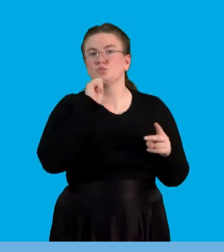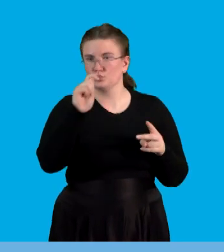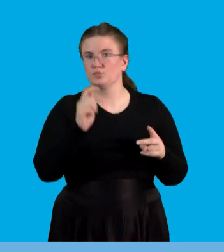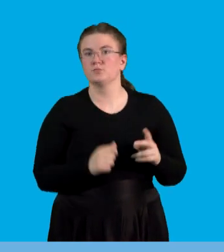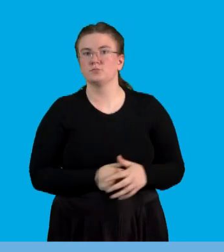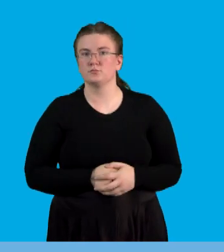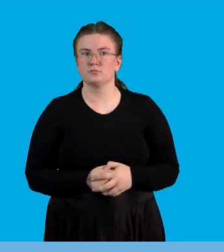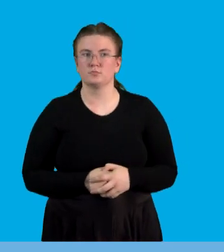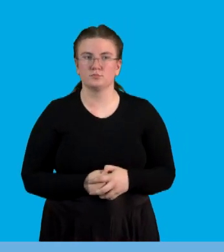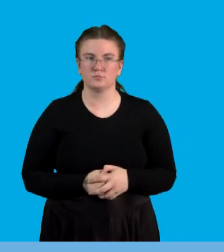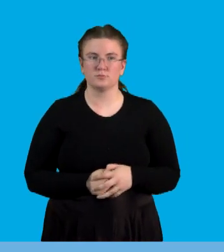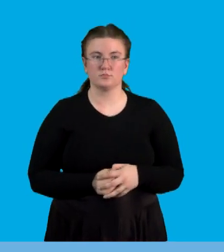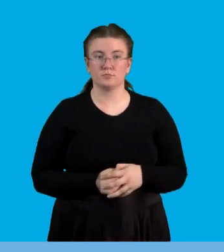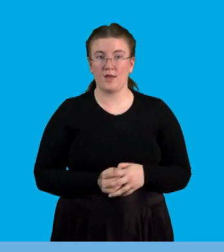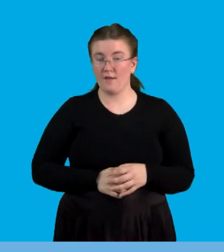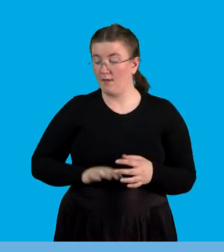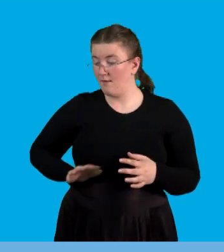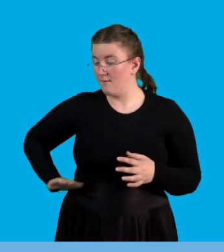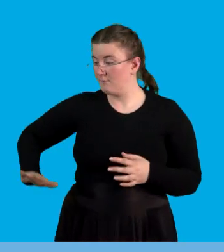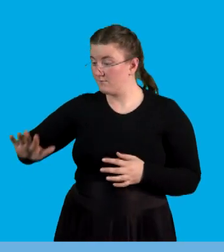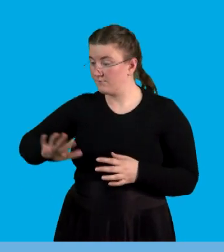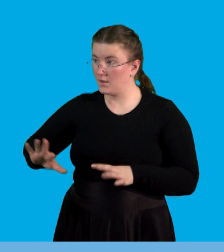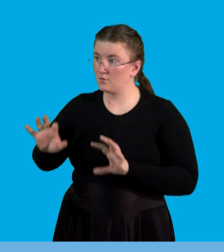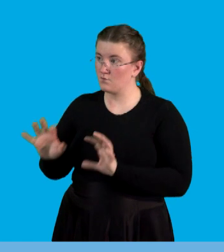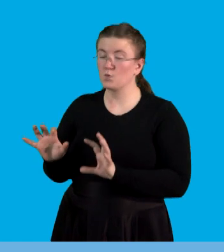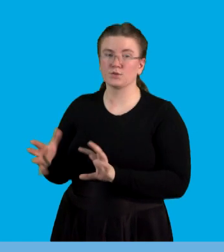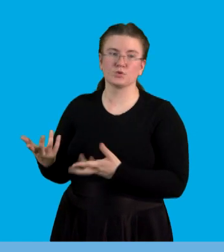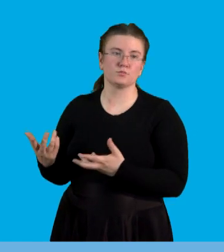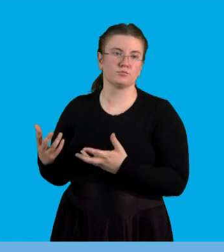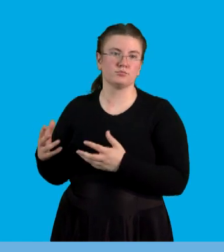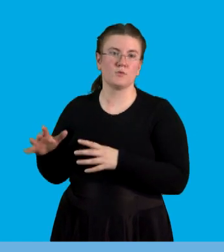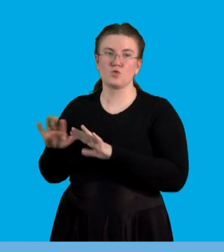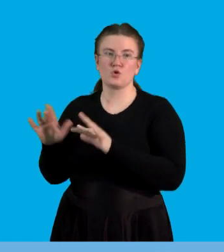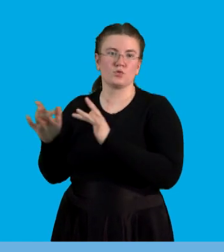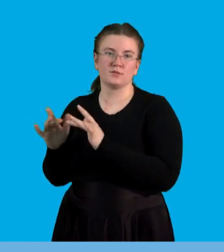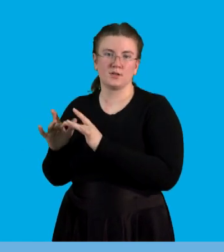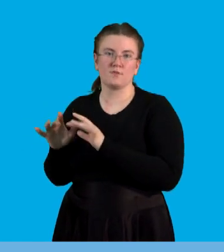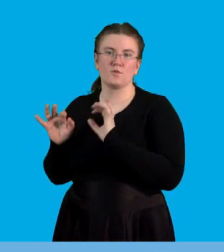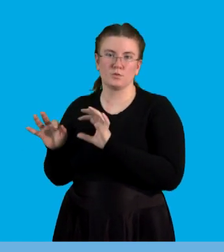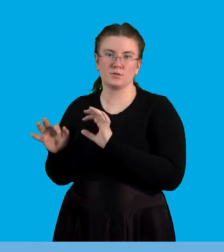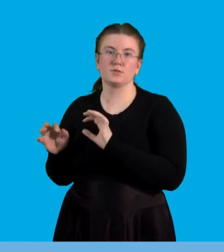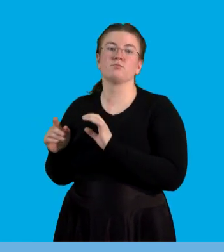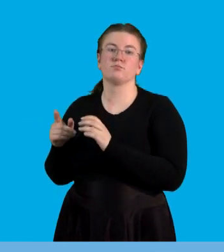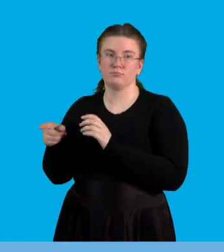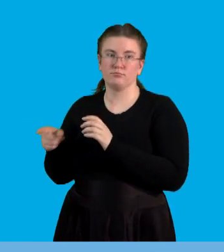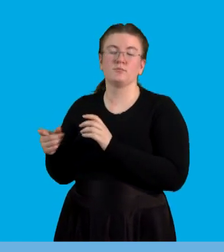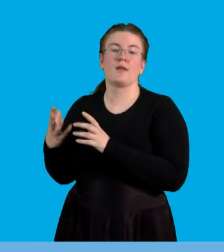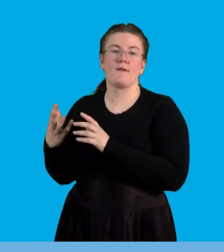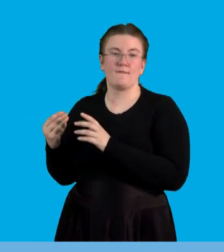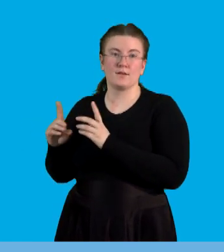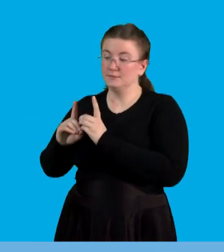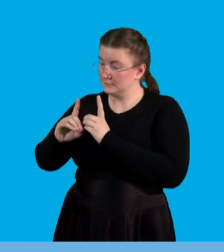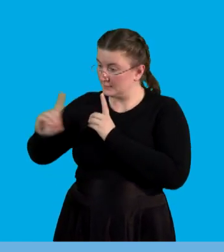this statement, it is also true. Field forces act over a distance, but they can also act when objects